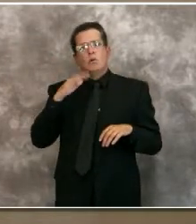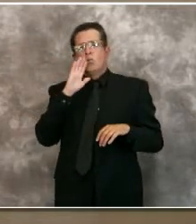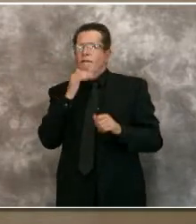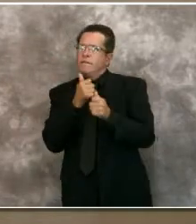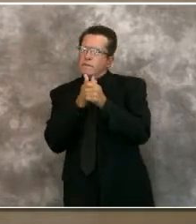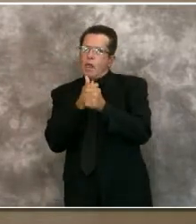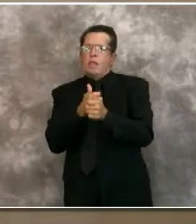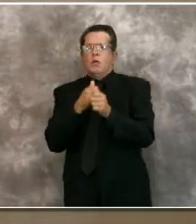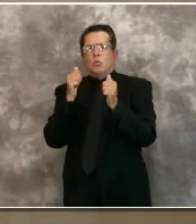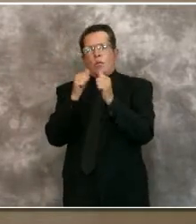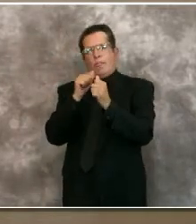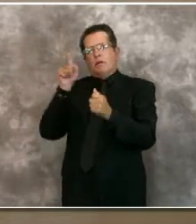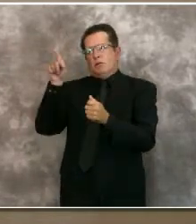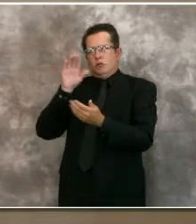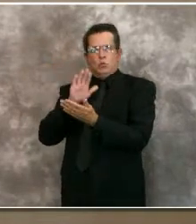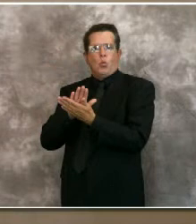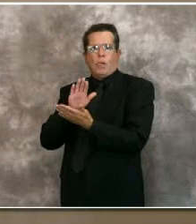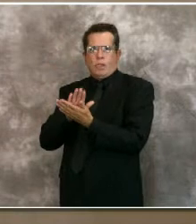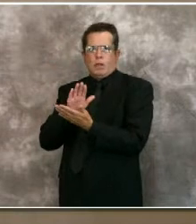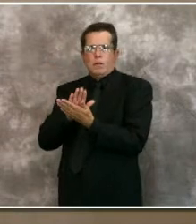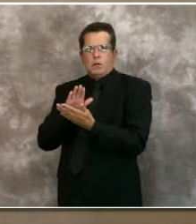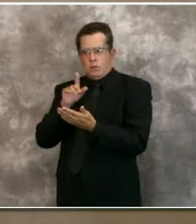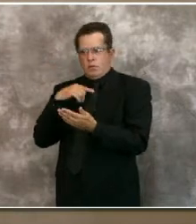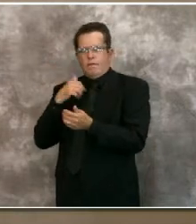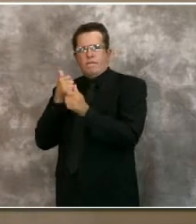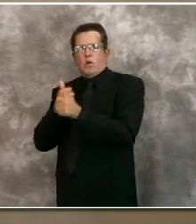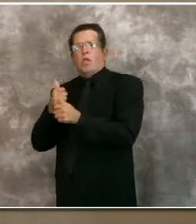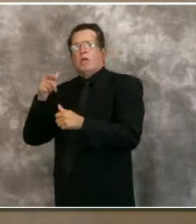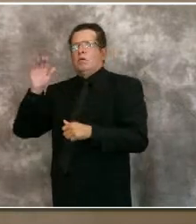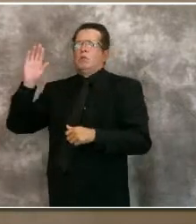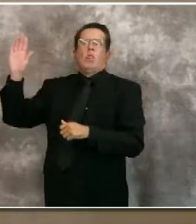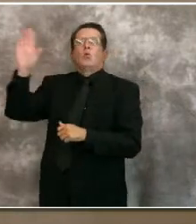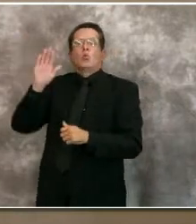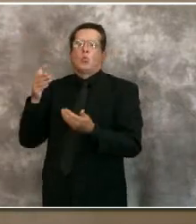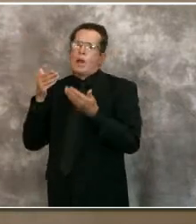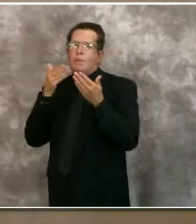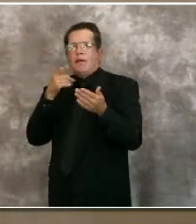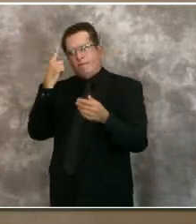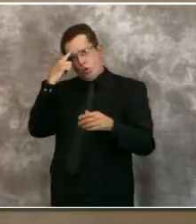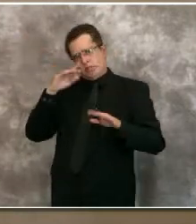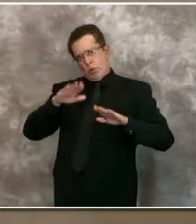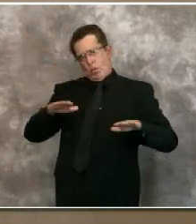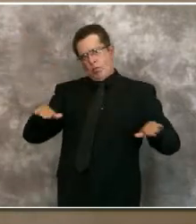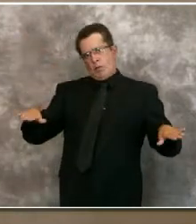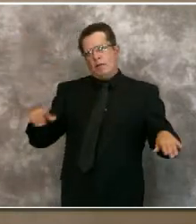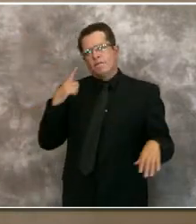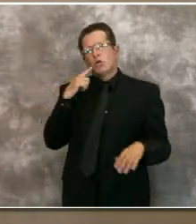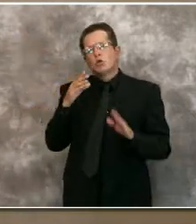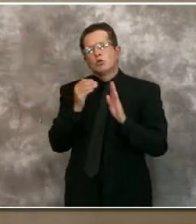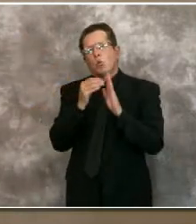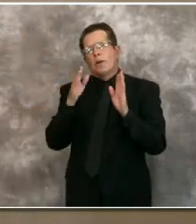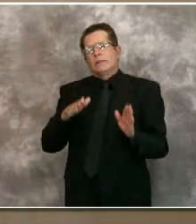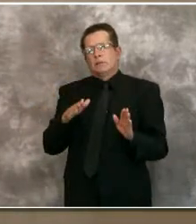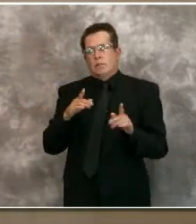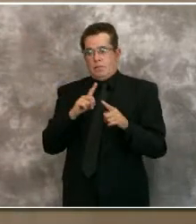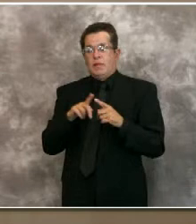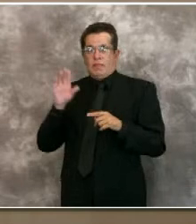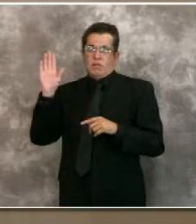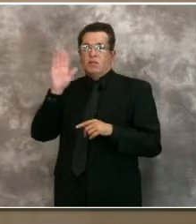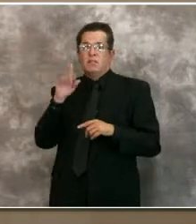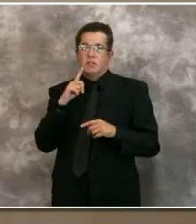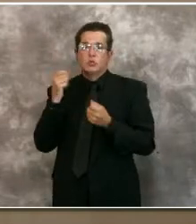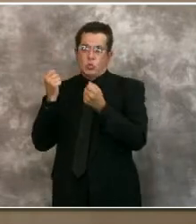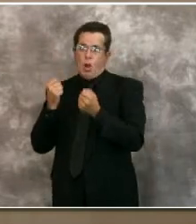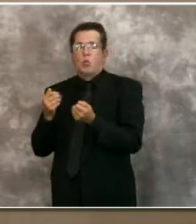alignment with the school's recommendation for students. So that is a strong recommendation.